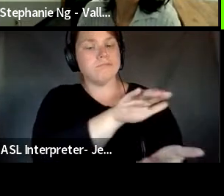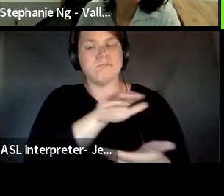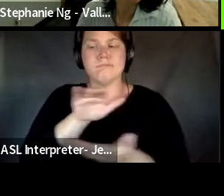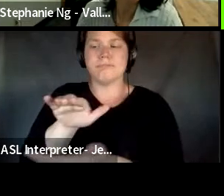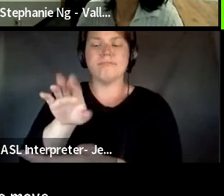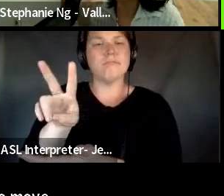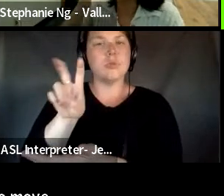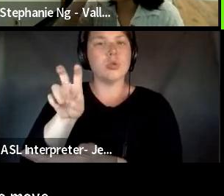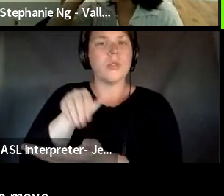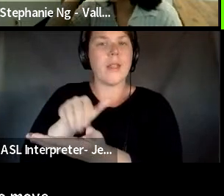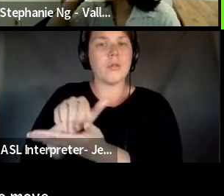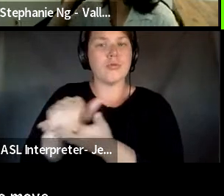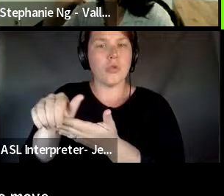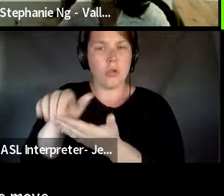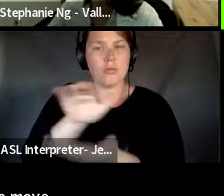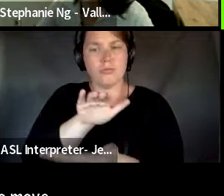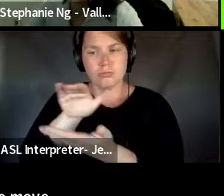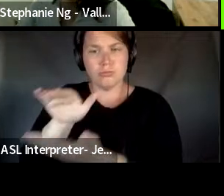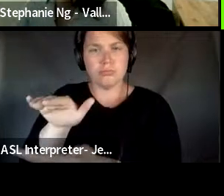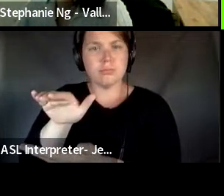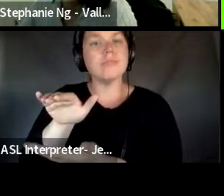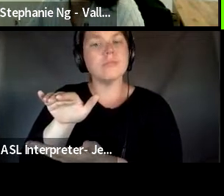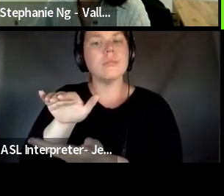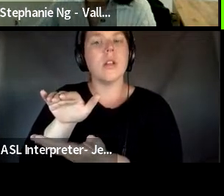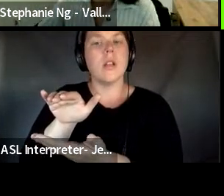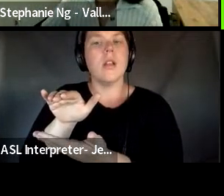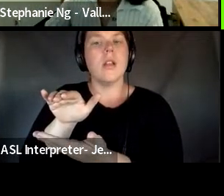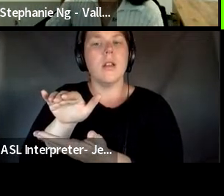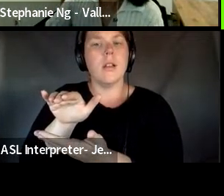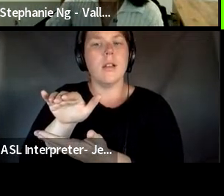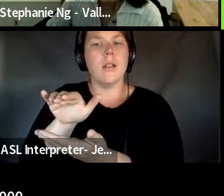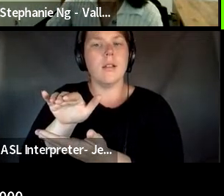$200,000, which